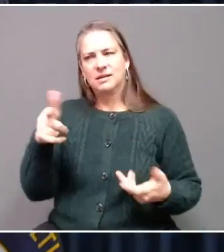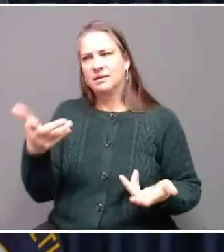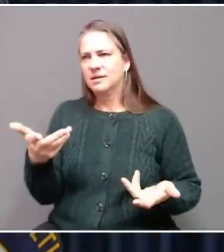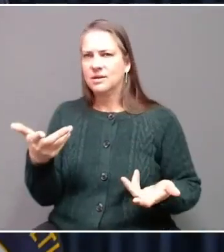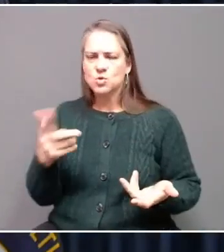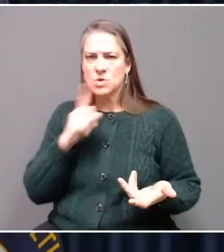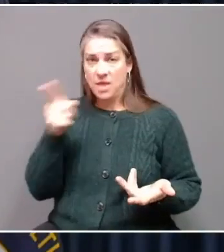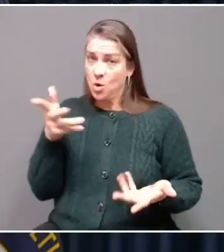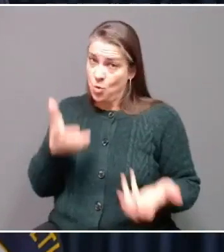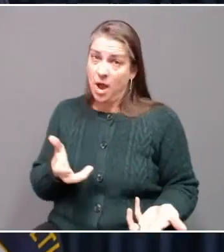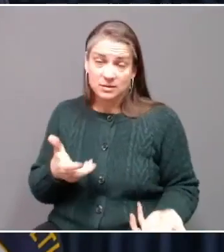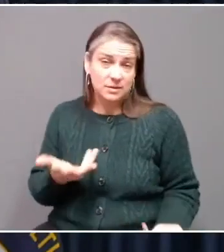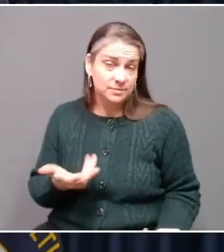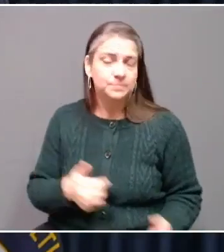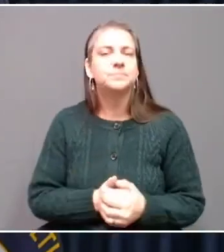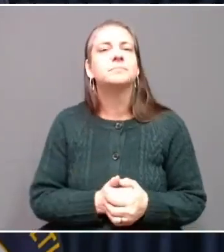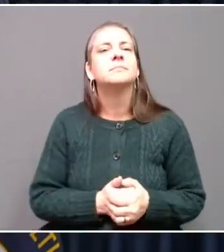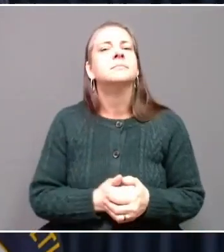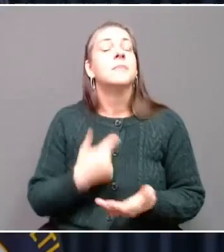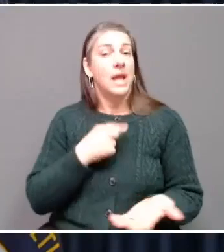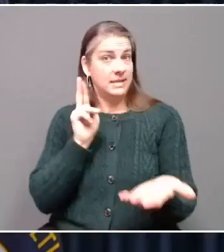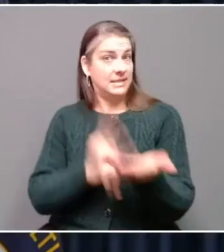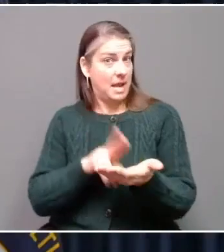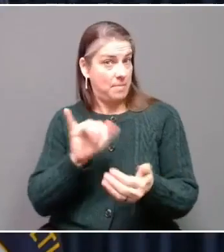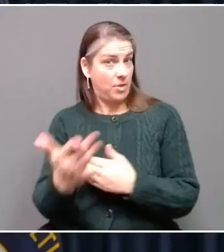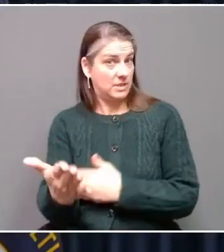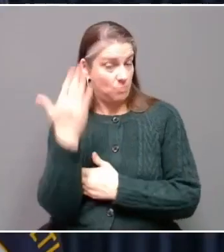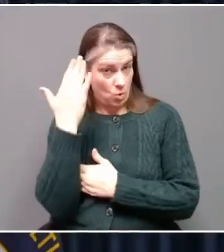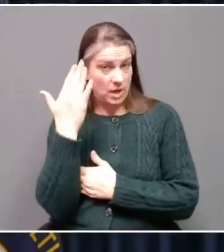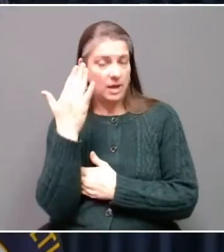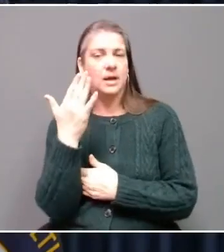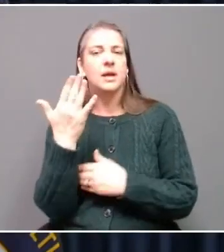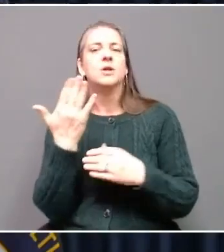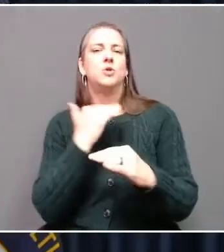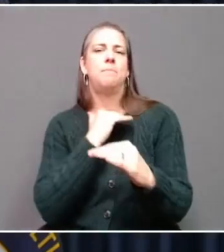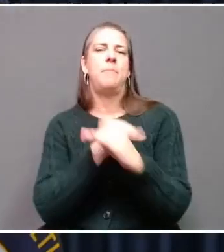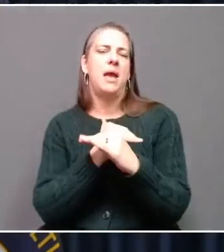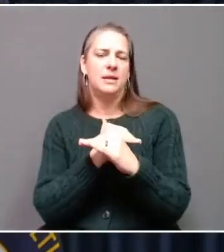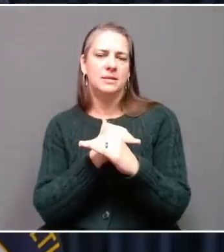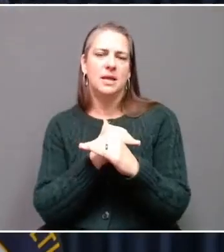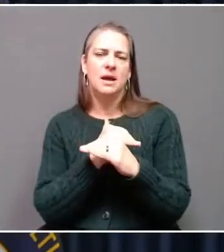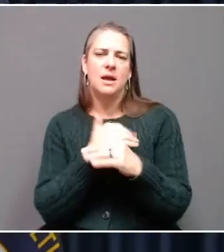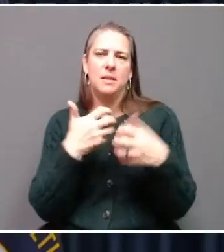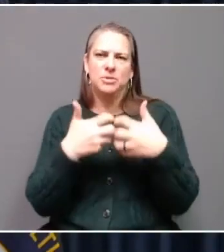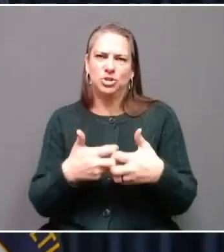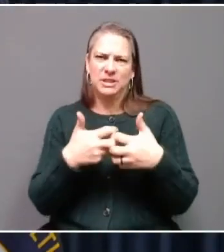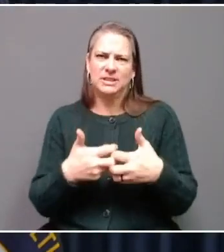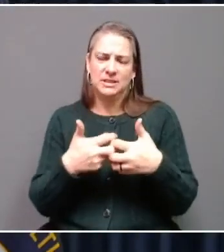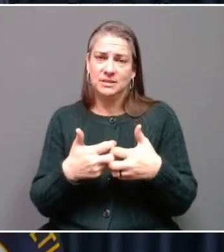want. I did sign a bill this morning to ban what are called gray machines. And the reason is they're entirely